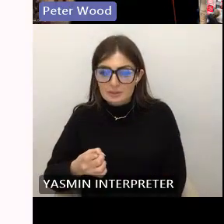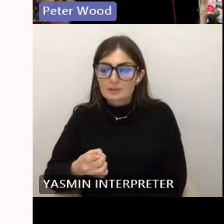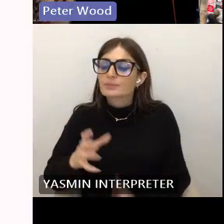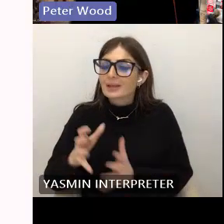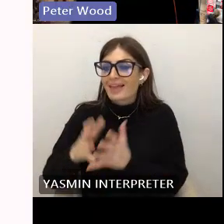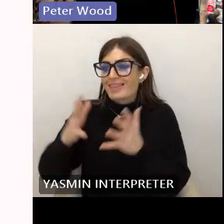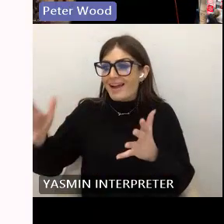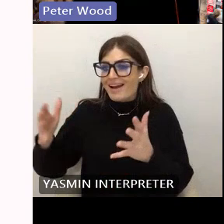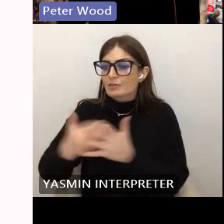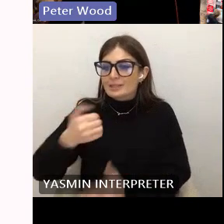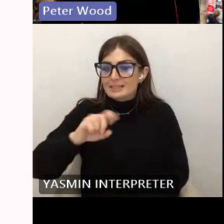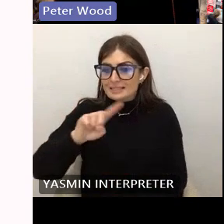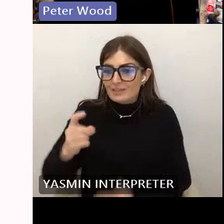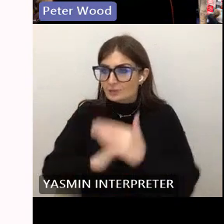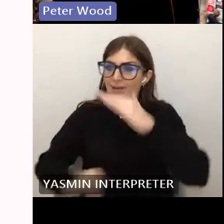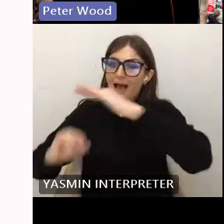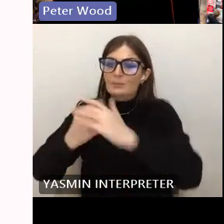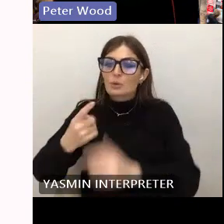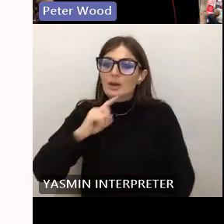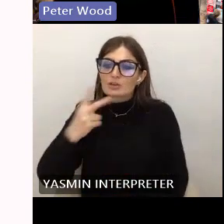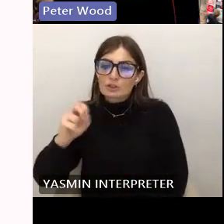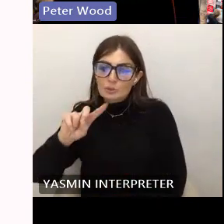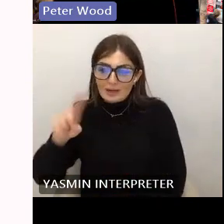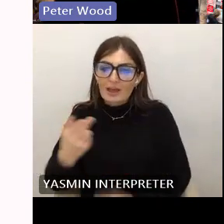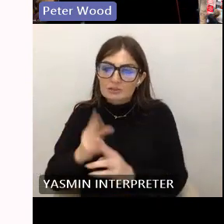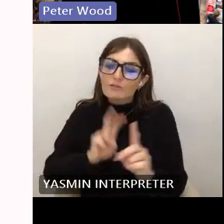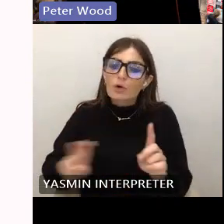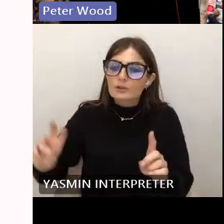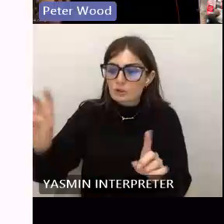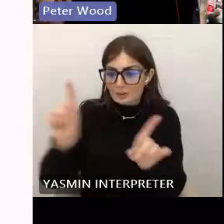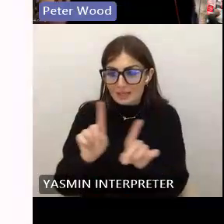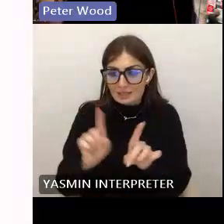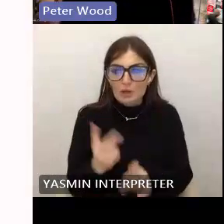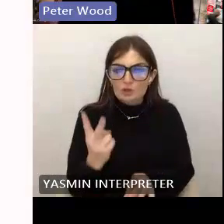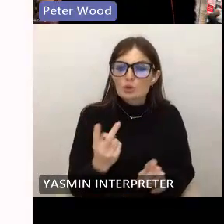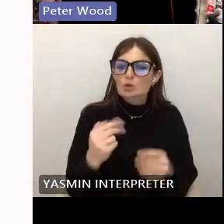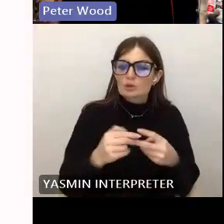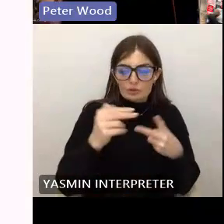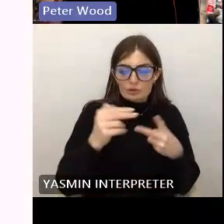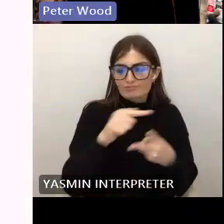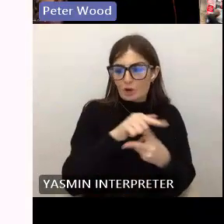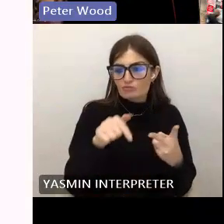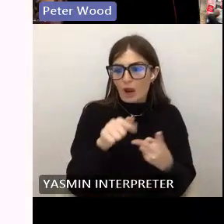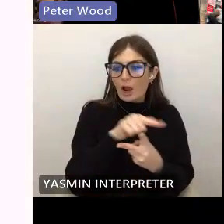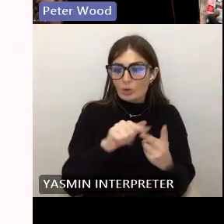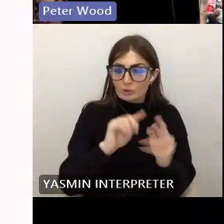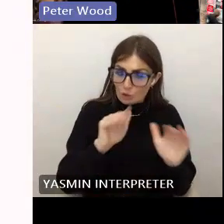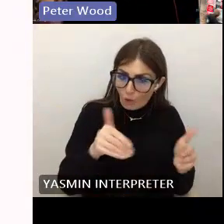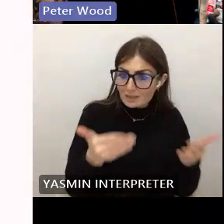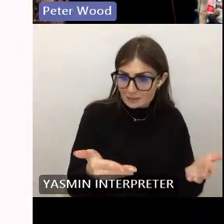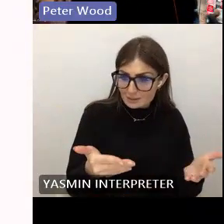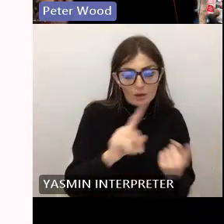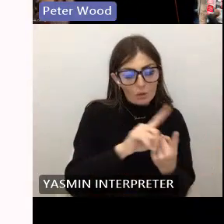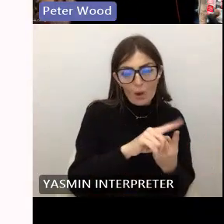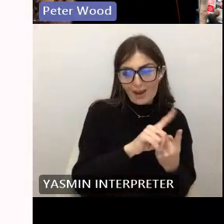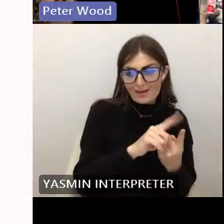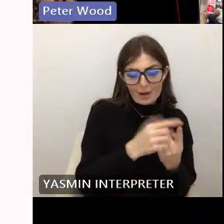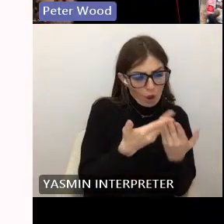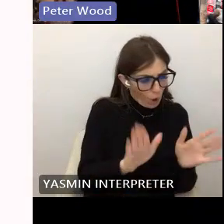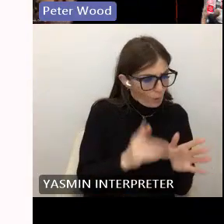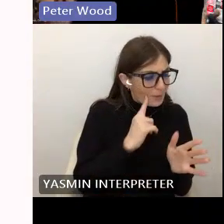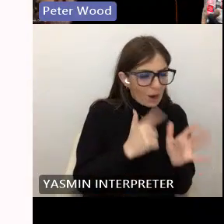from 60,000 up to 120,000. There will be 2 rounds of regional arts touring offered. Round 1 opening